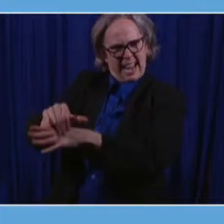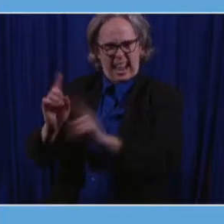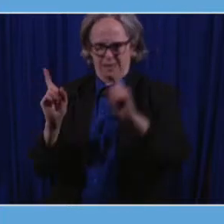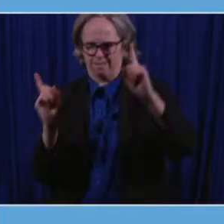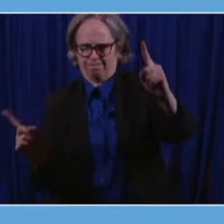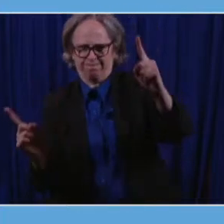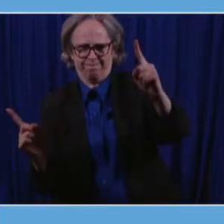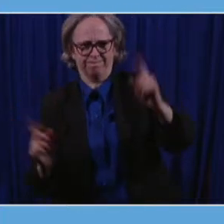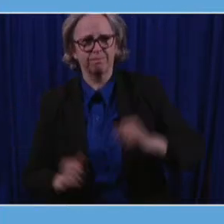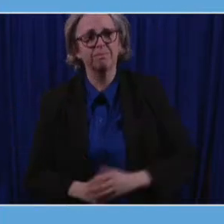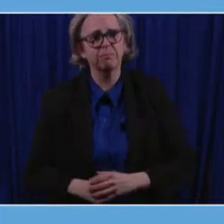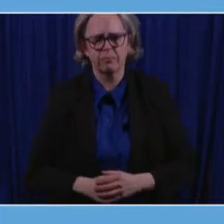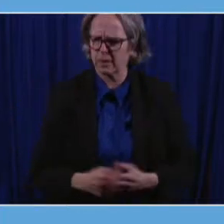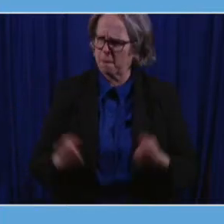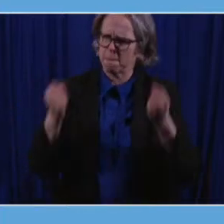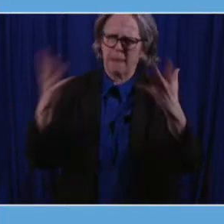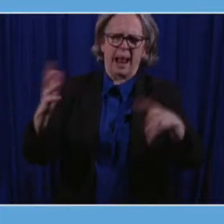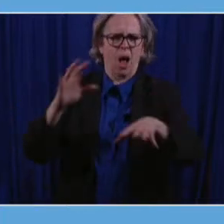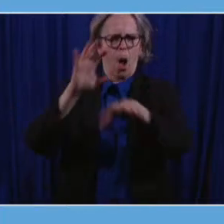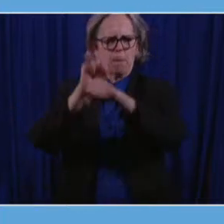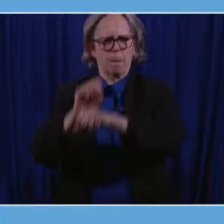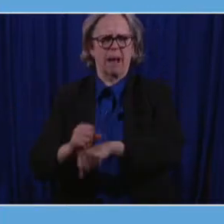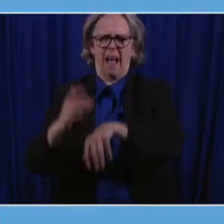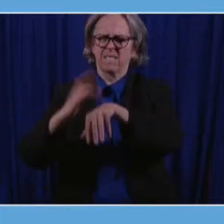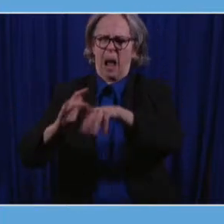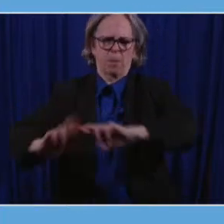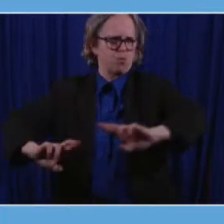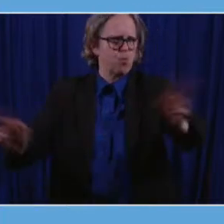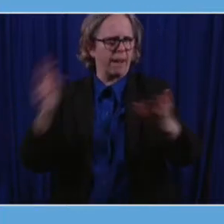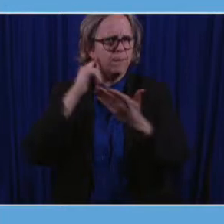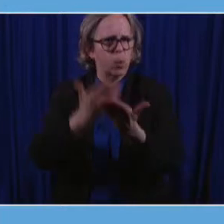there or other places, go to